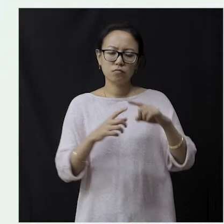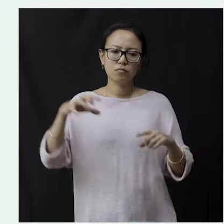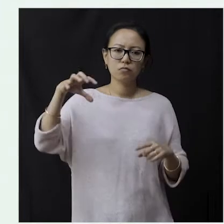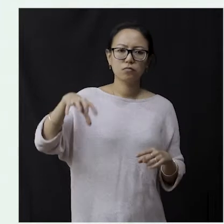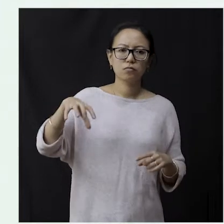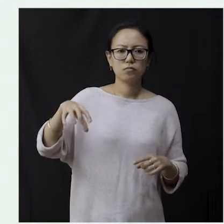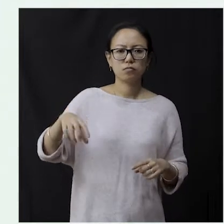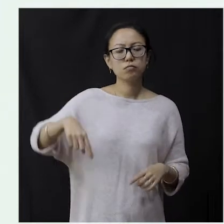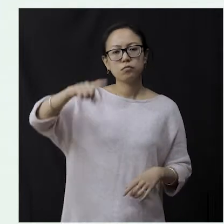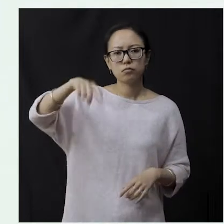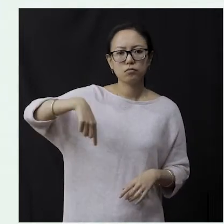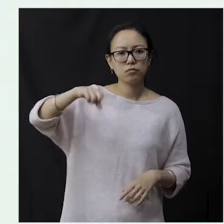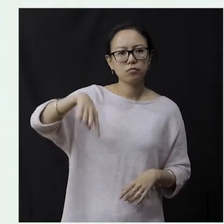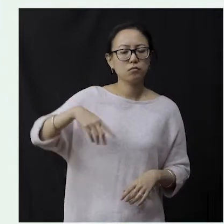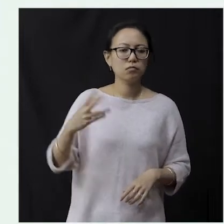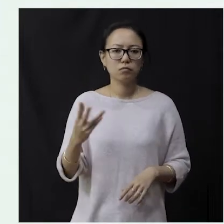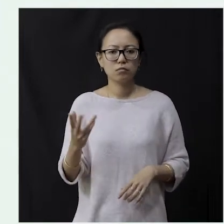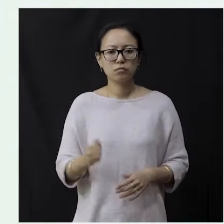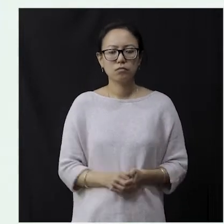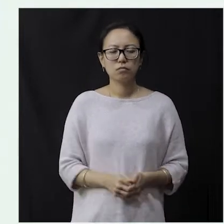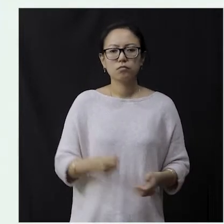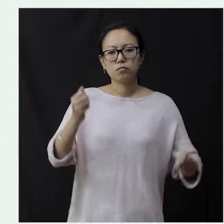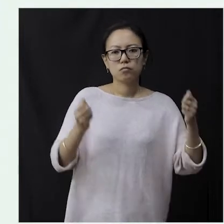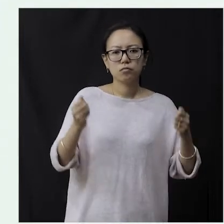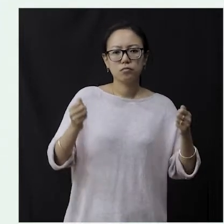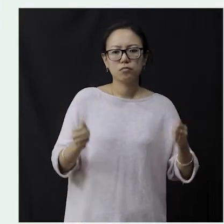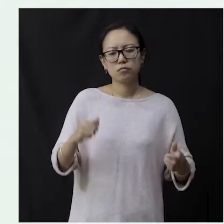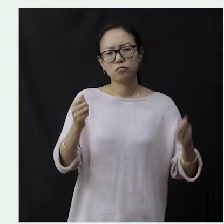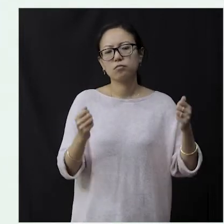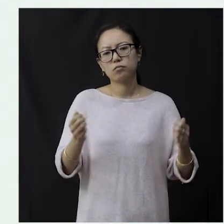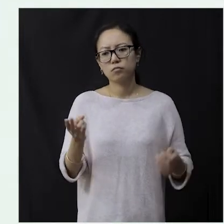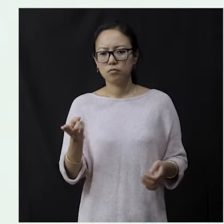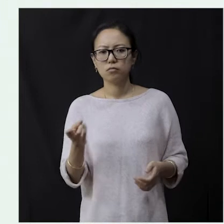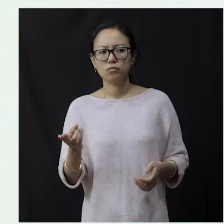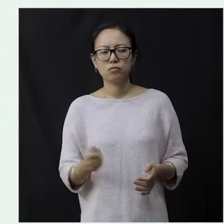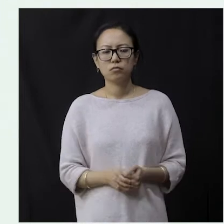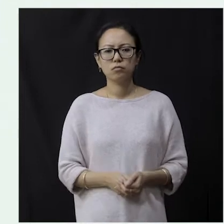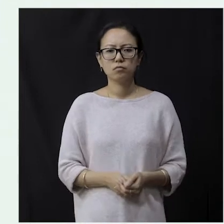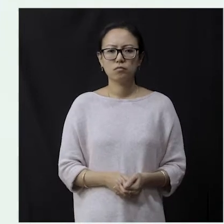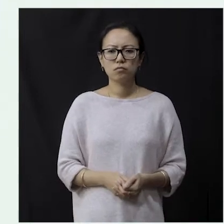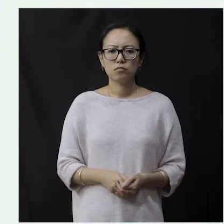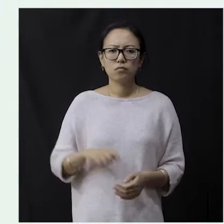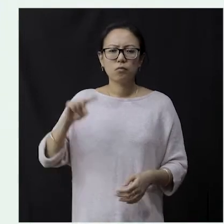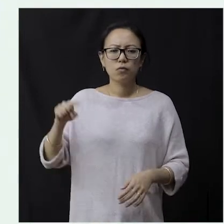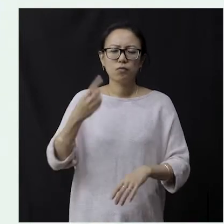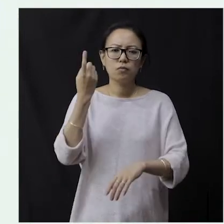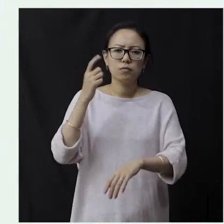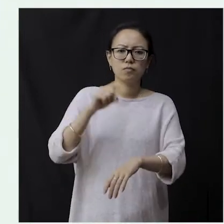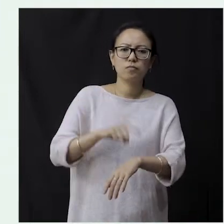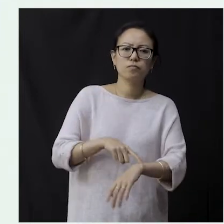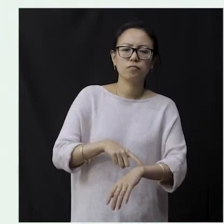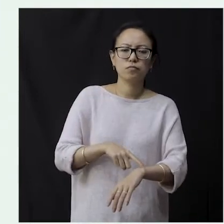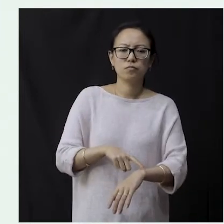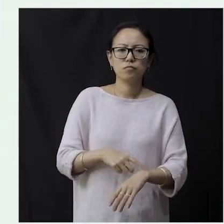all those vehicles like cars and buses which I have mentioned, these were first introduced in